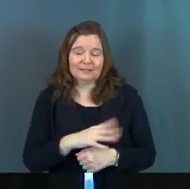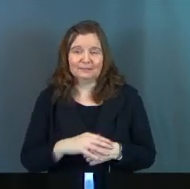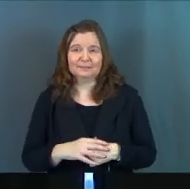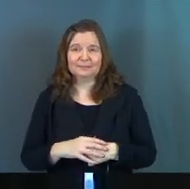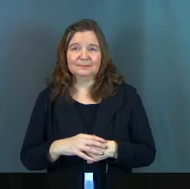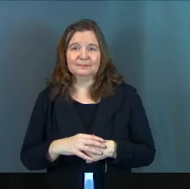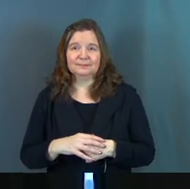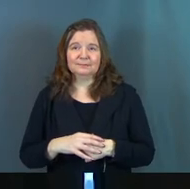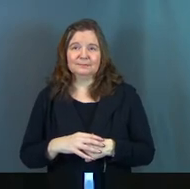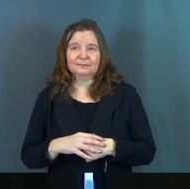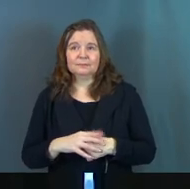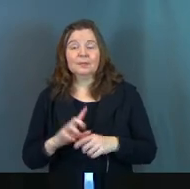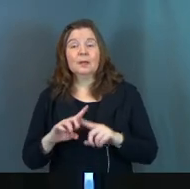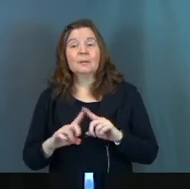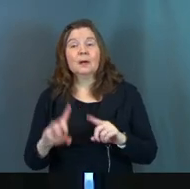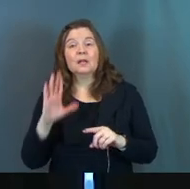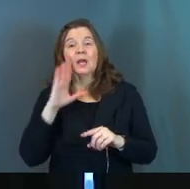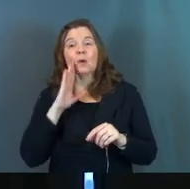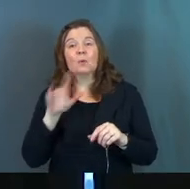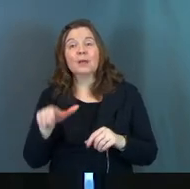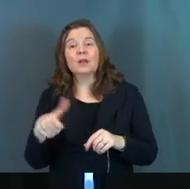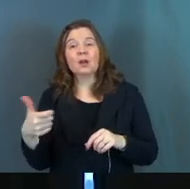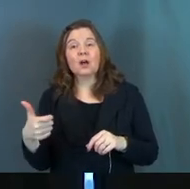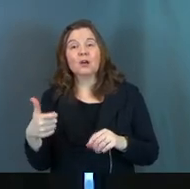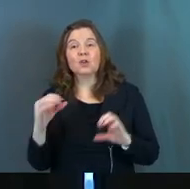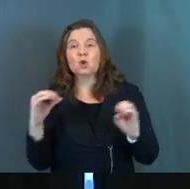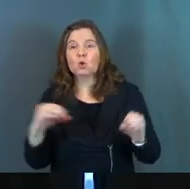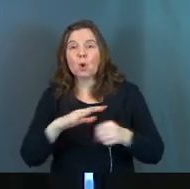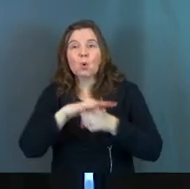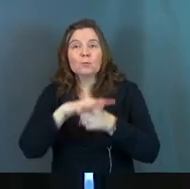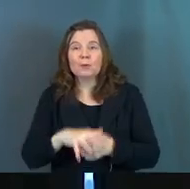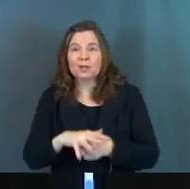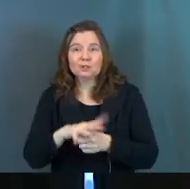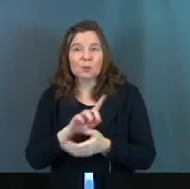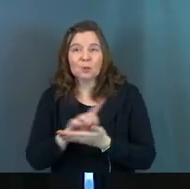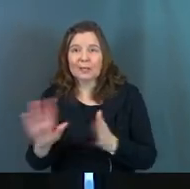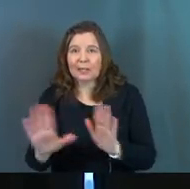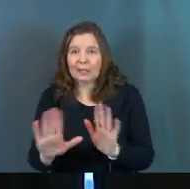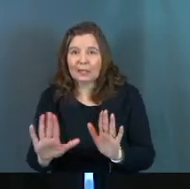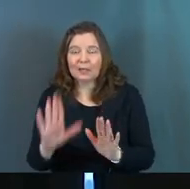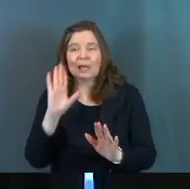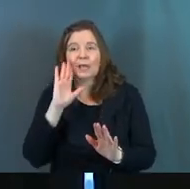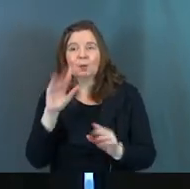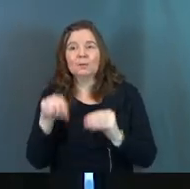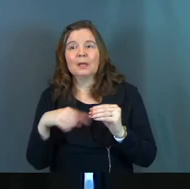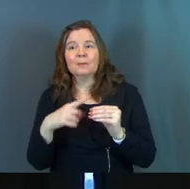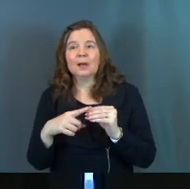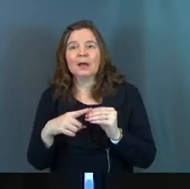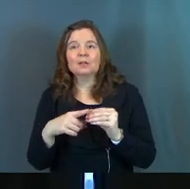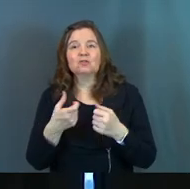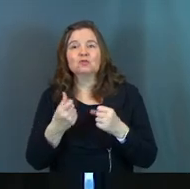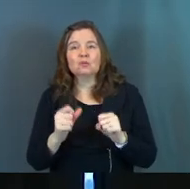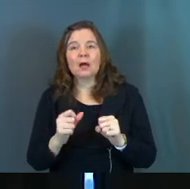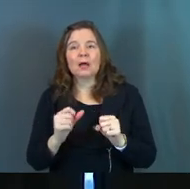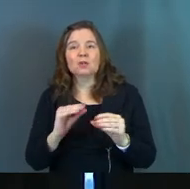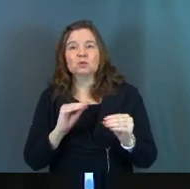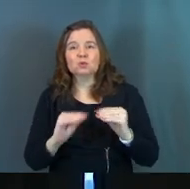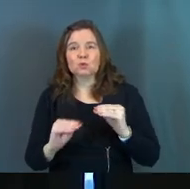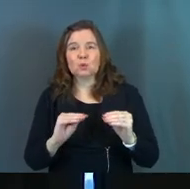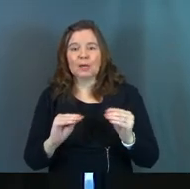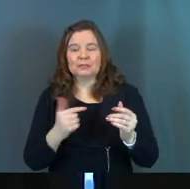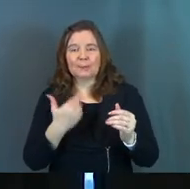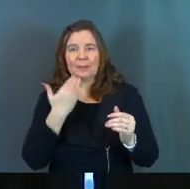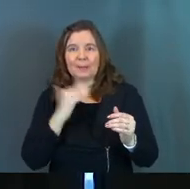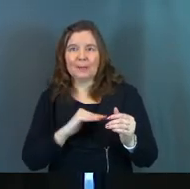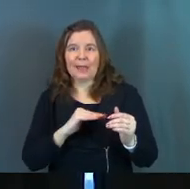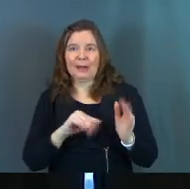fine. But it's going to be another no-pressure week. It's all going to be about trying to correct some